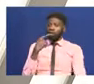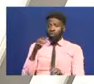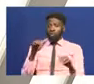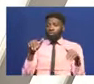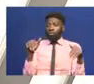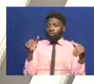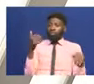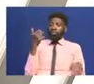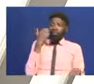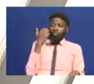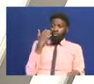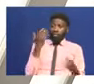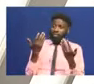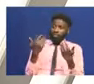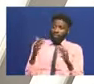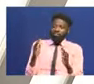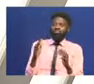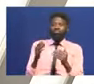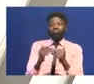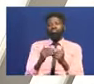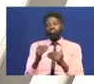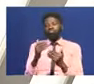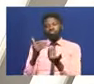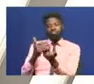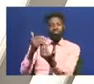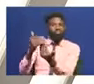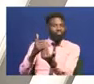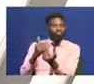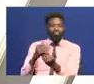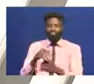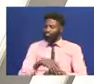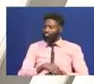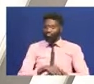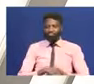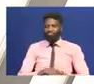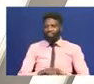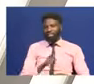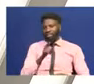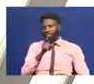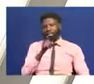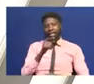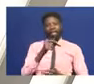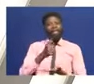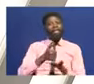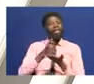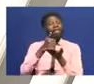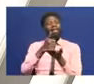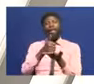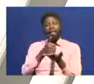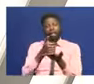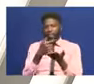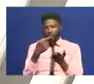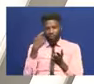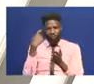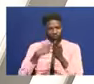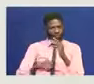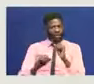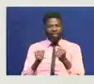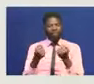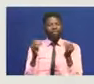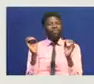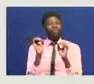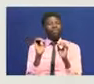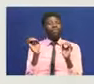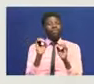get sick and then we take care of them. That is not a very cost-effective way of being able to take care of the healthcare needs of a population. Mm-hmm. So now